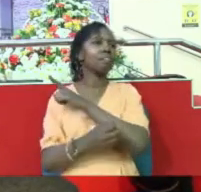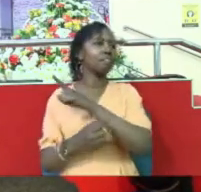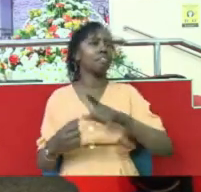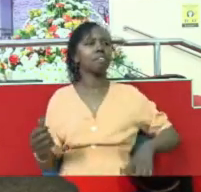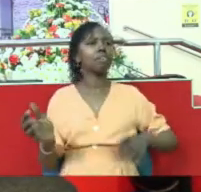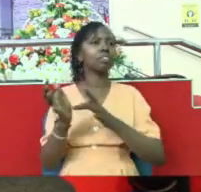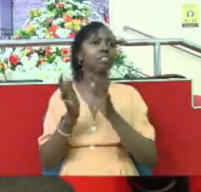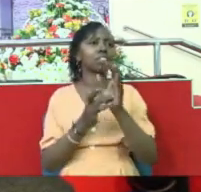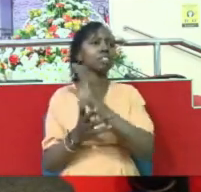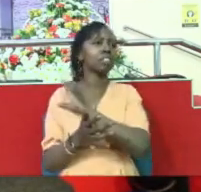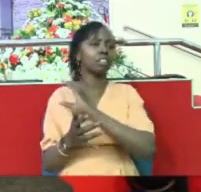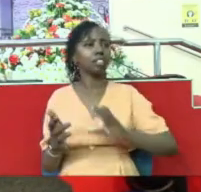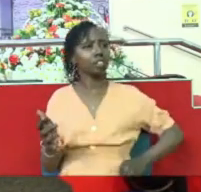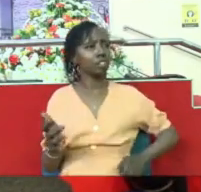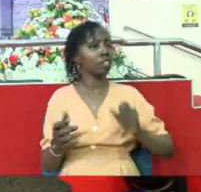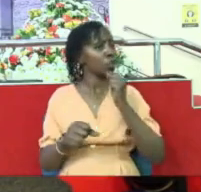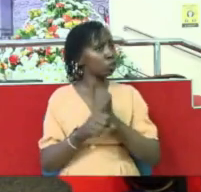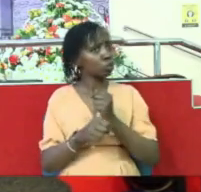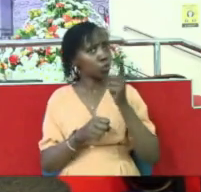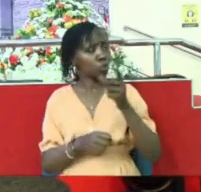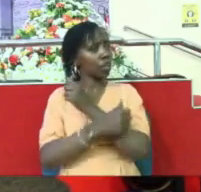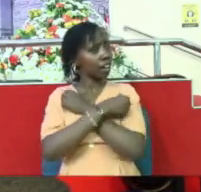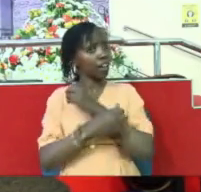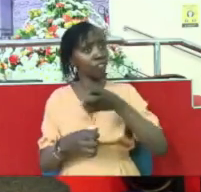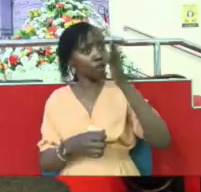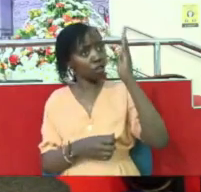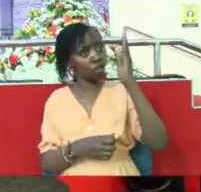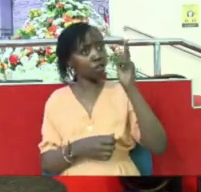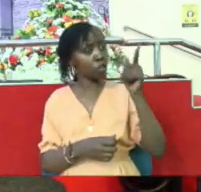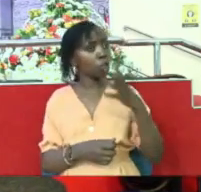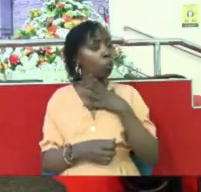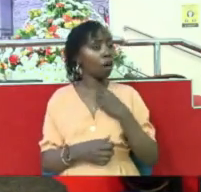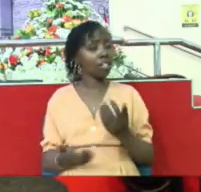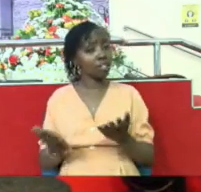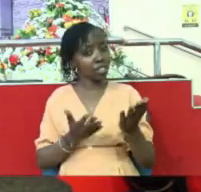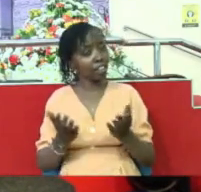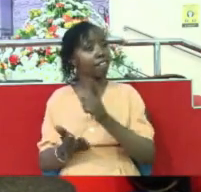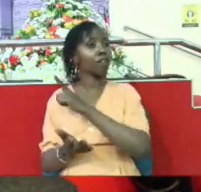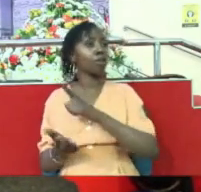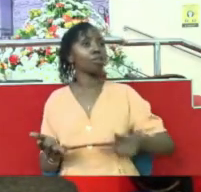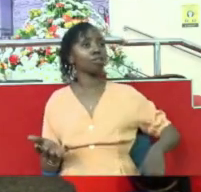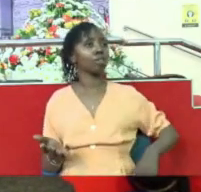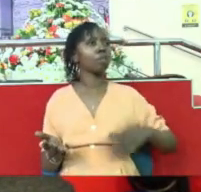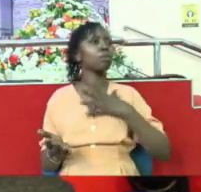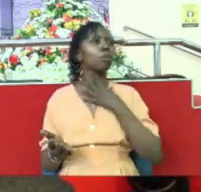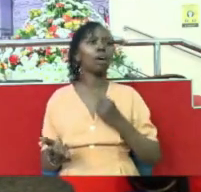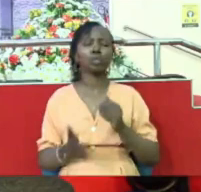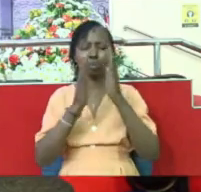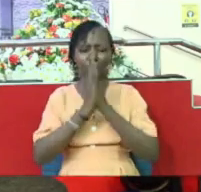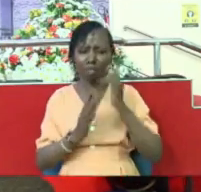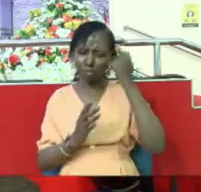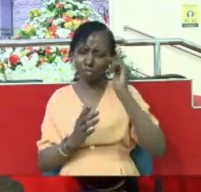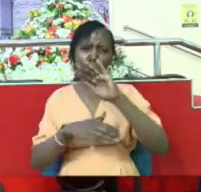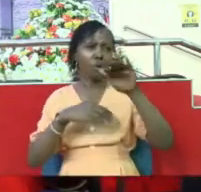Bwana Yesu Kristo. Do you love him? Wampenda. Do you want to serve him? Unataka kumtumikia? I want to pray for all of us, including myself.